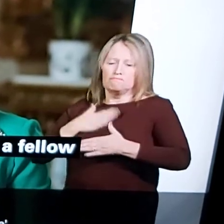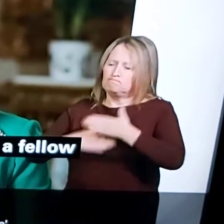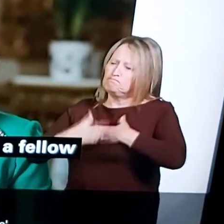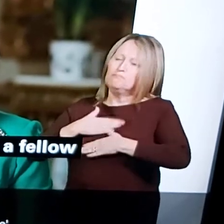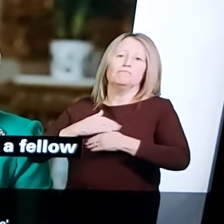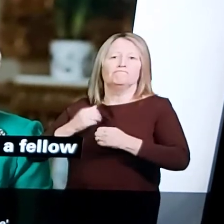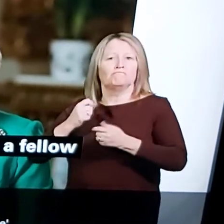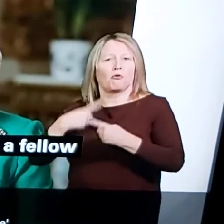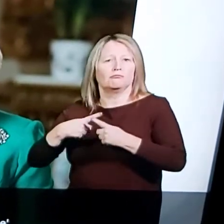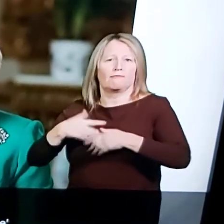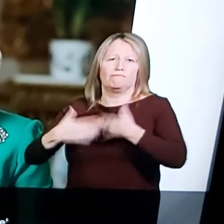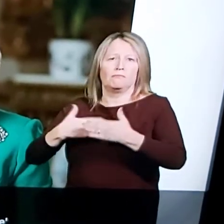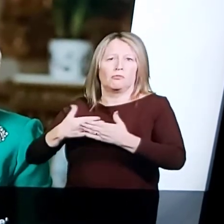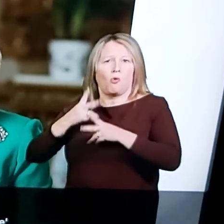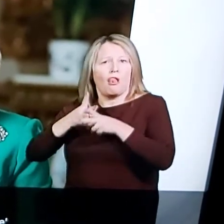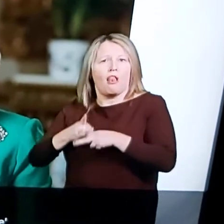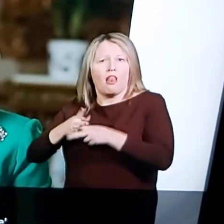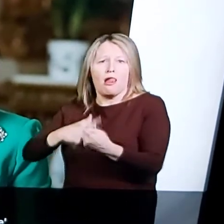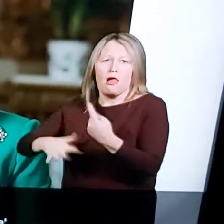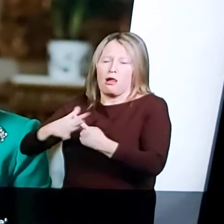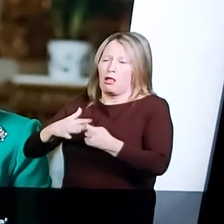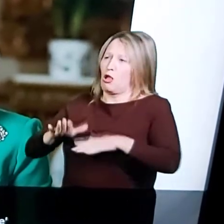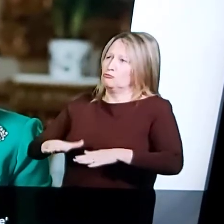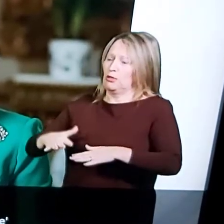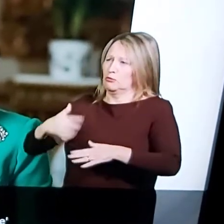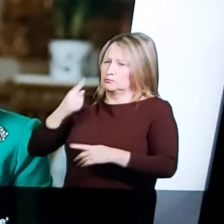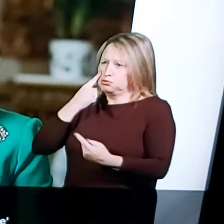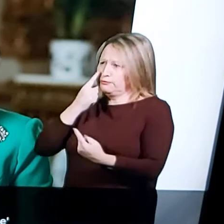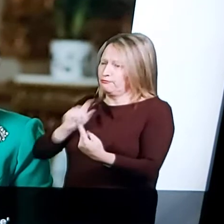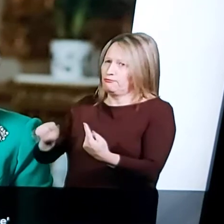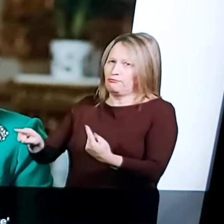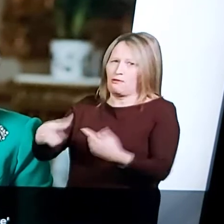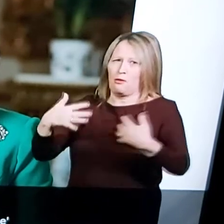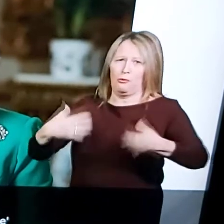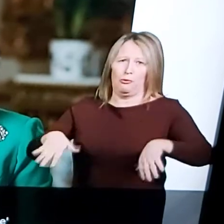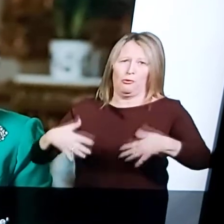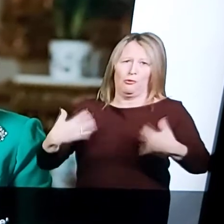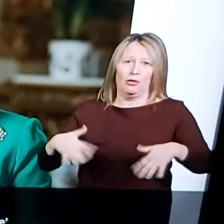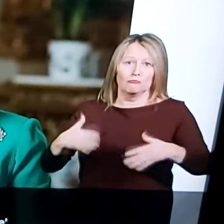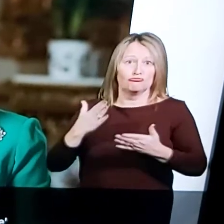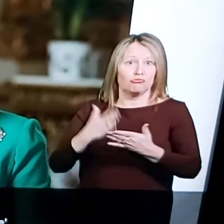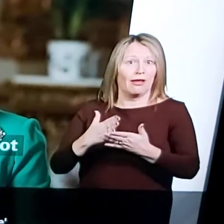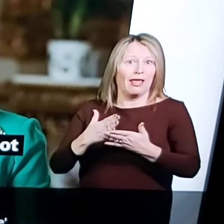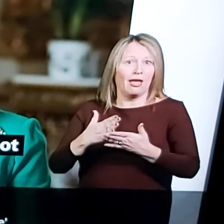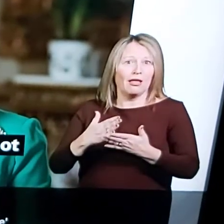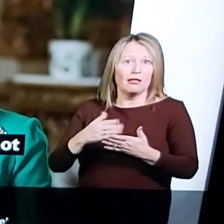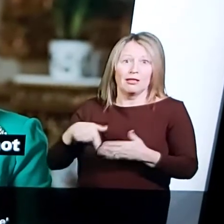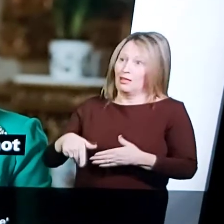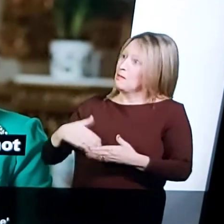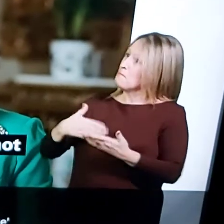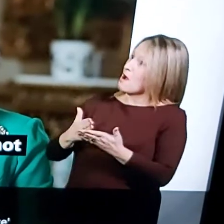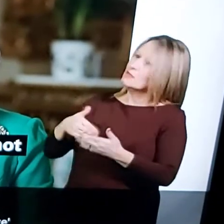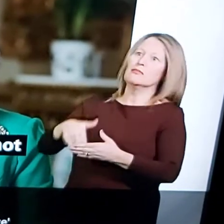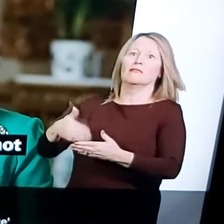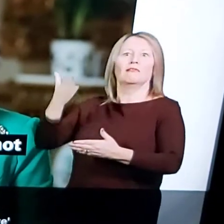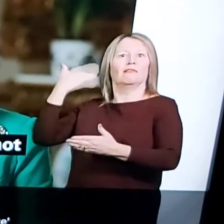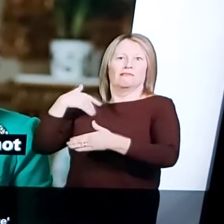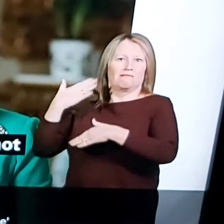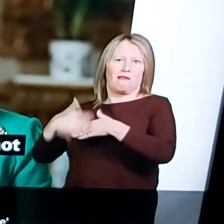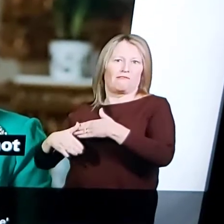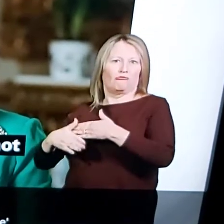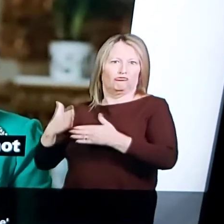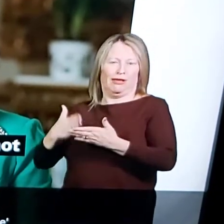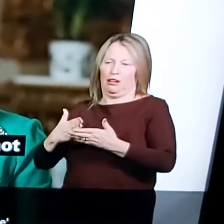country. The pride in who we are is not a part of our past. It defines